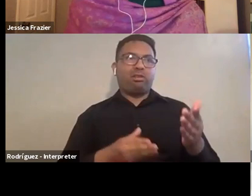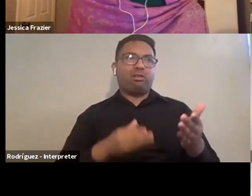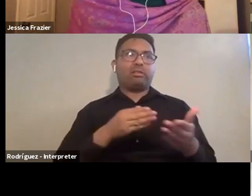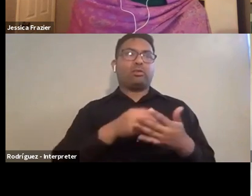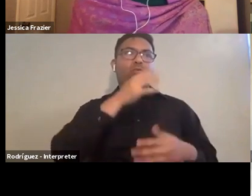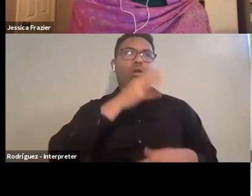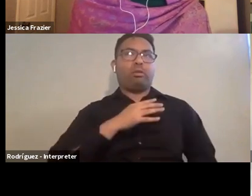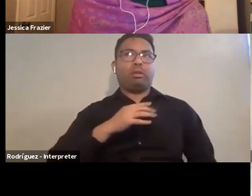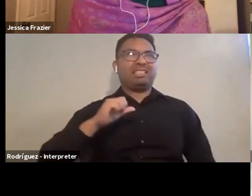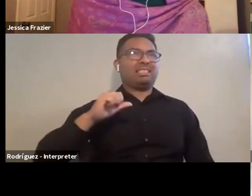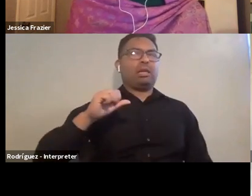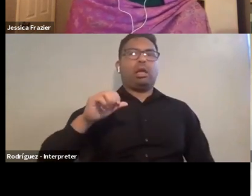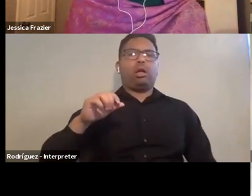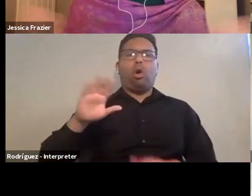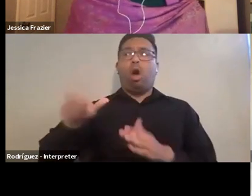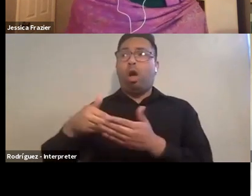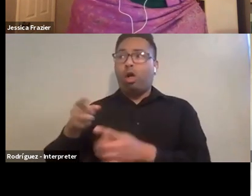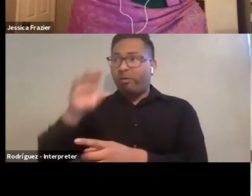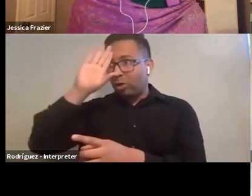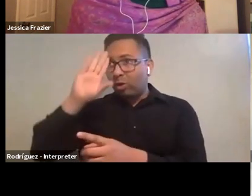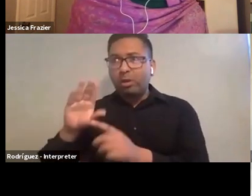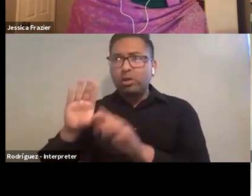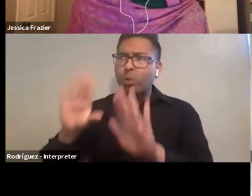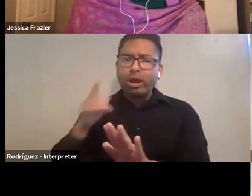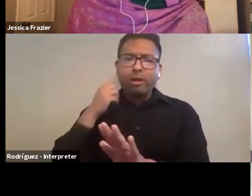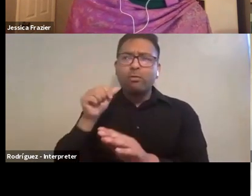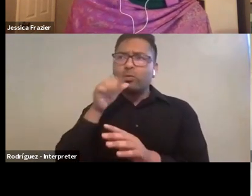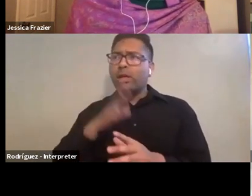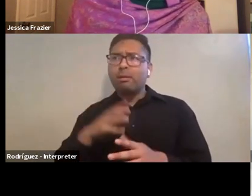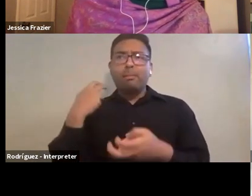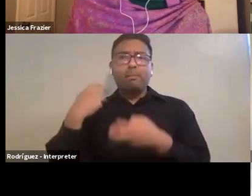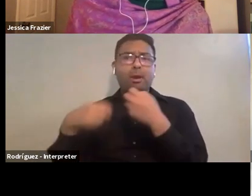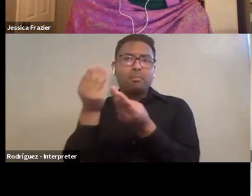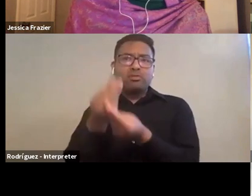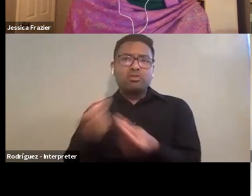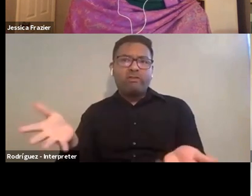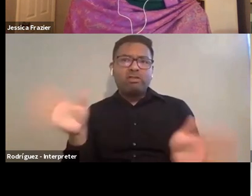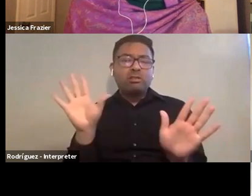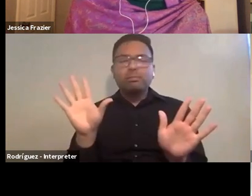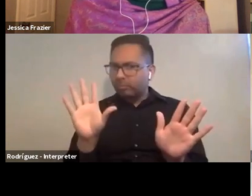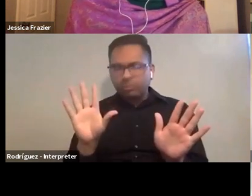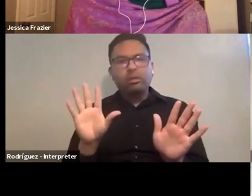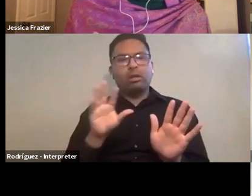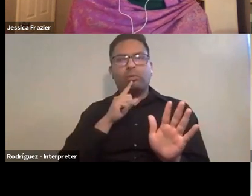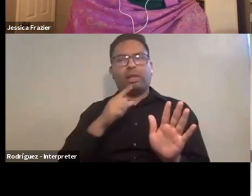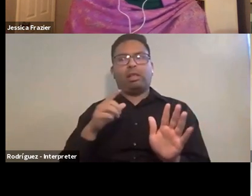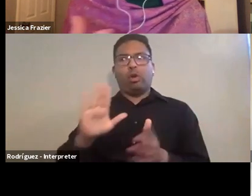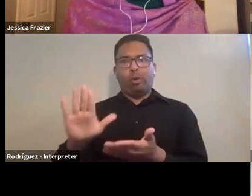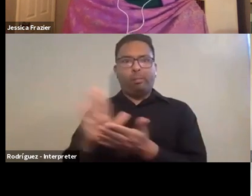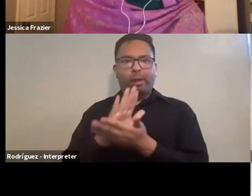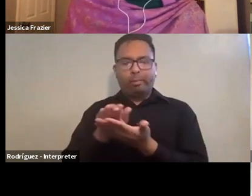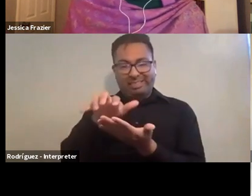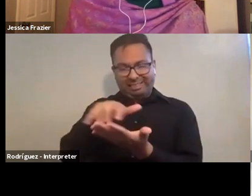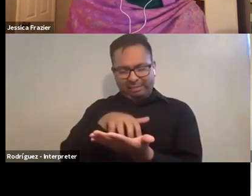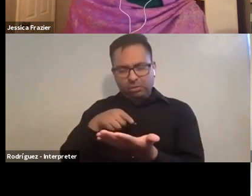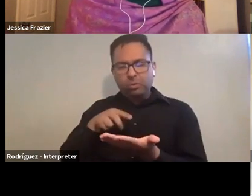Cuba is wonderful now for women. All of their problems are solved. So I think it is a very important contribution that her papers make and that her